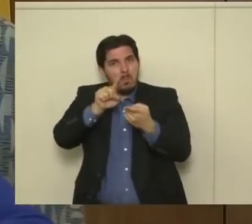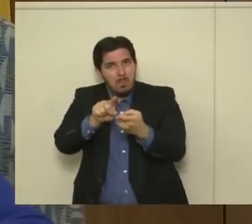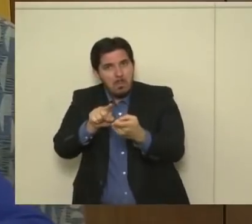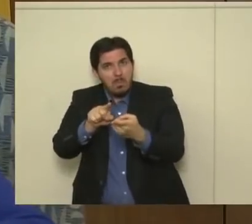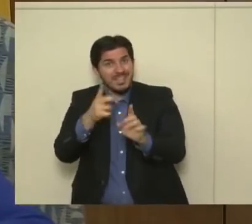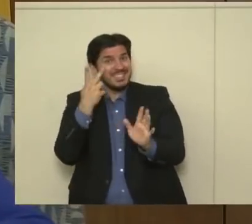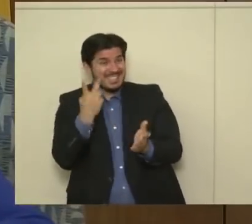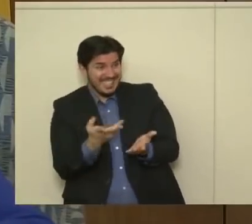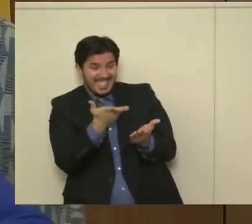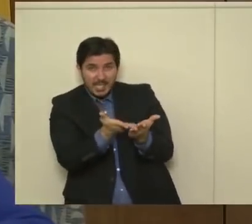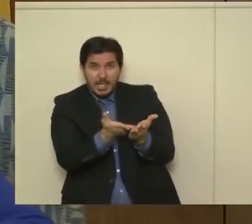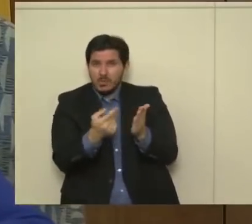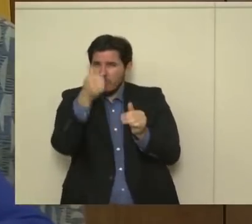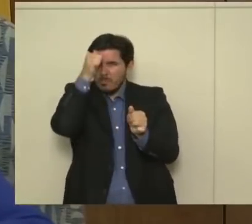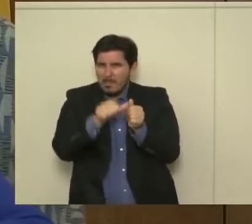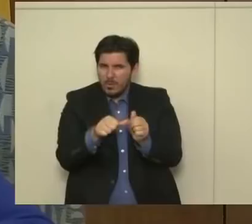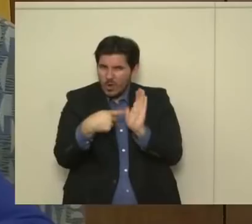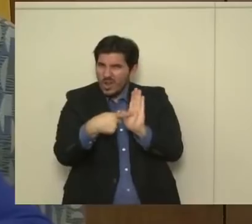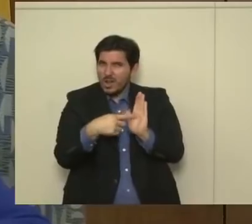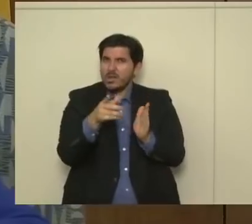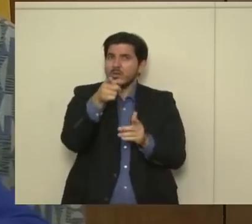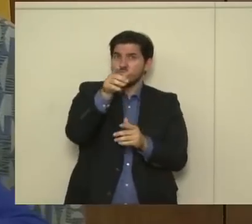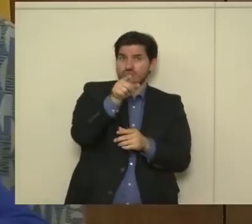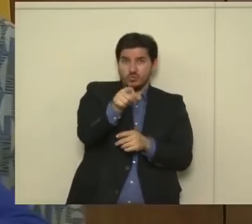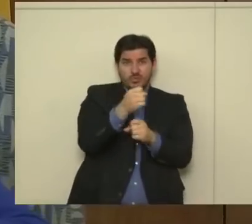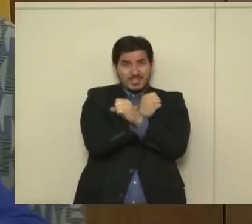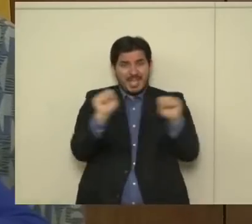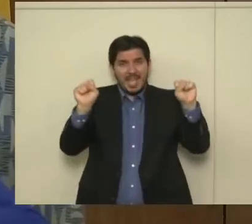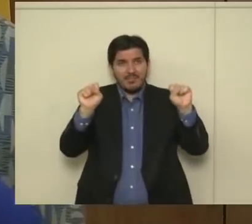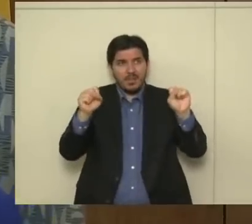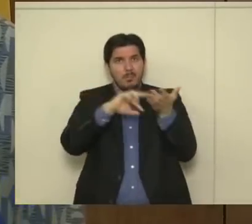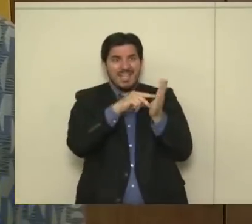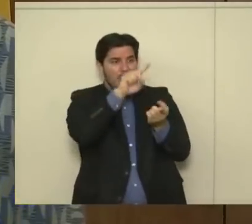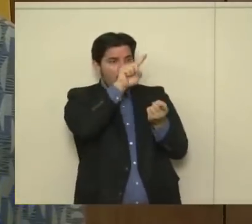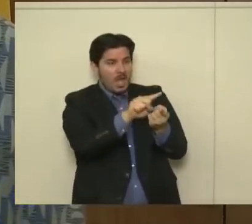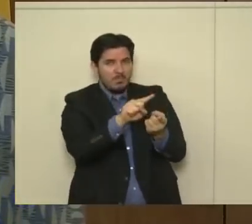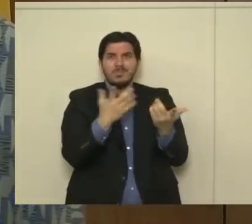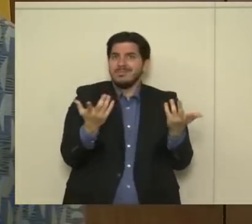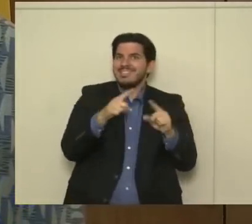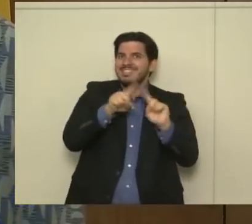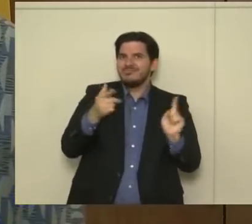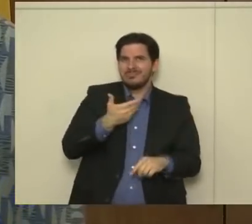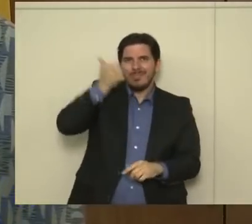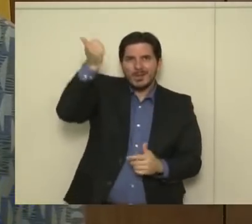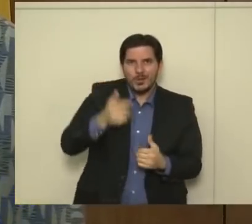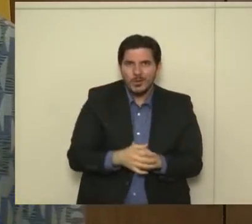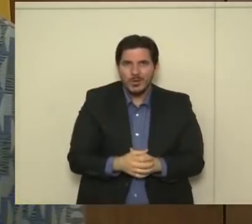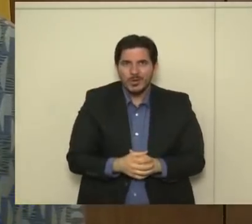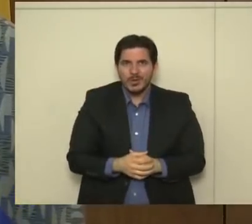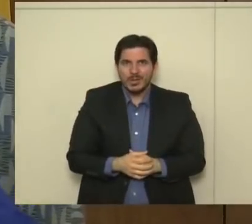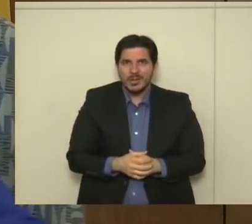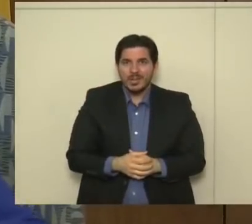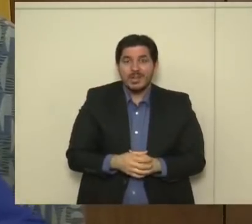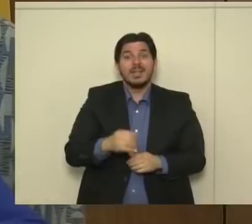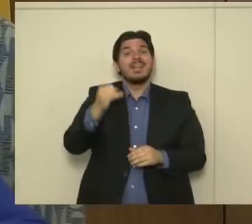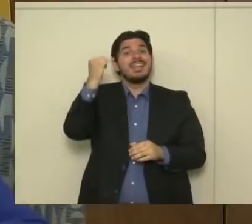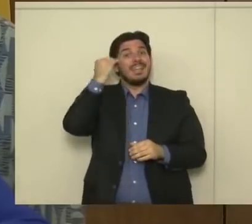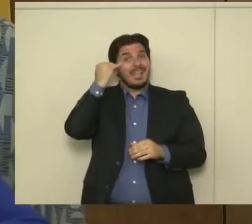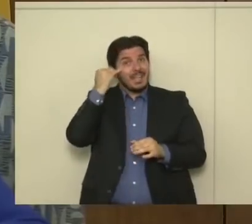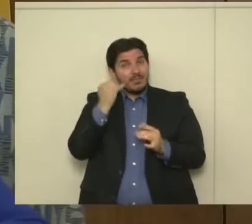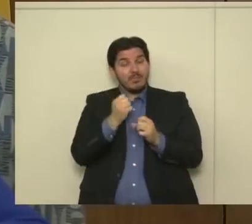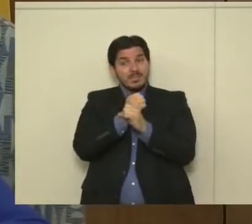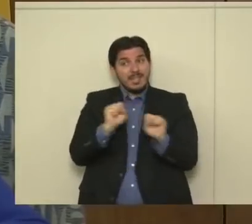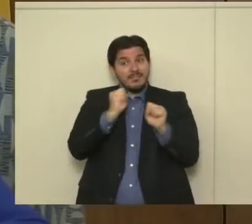clear that we aren't doing enough. If we were doing enough, I wouldn't have spikes in cases